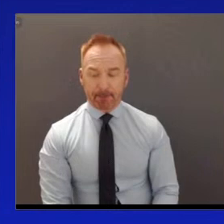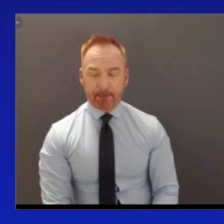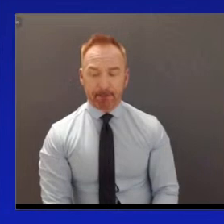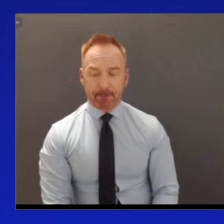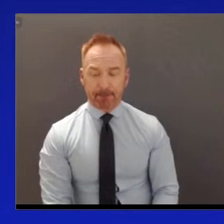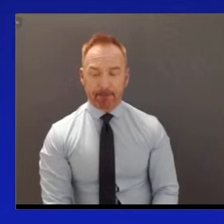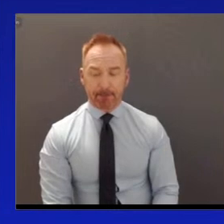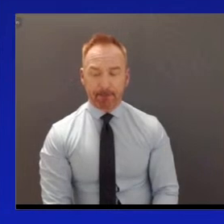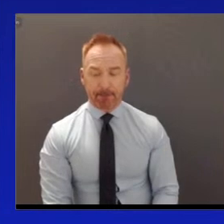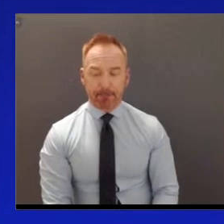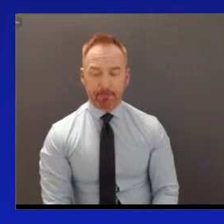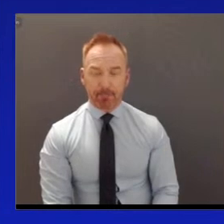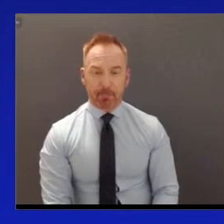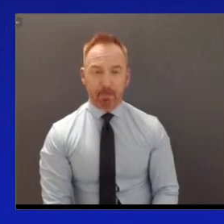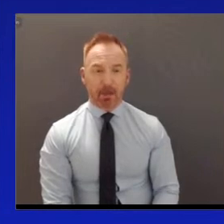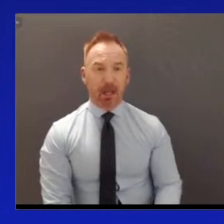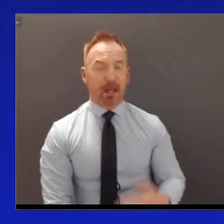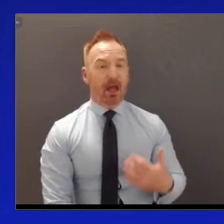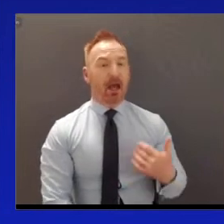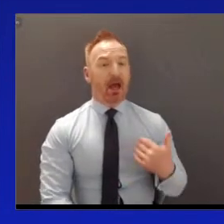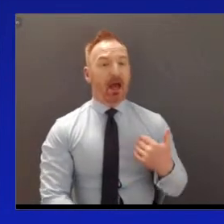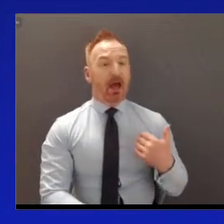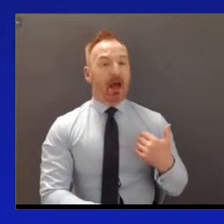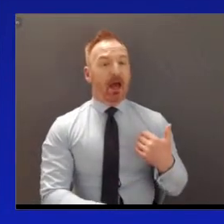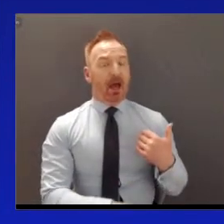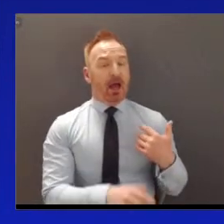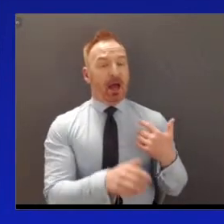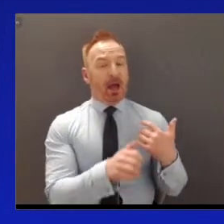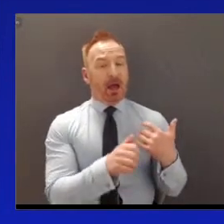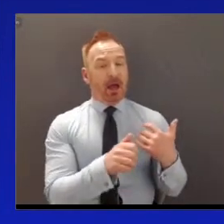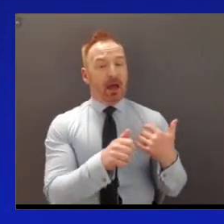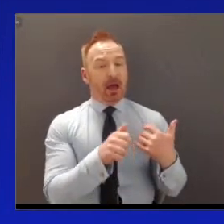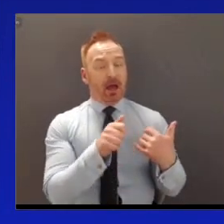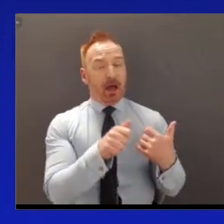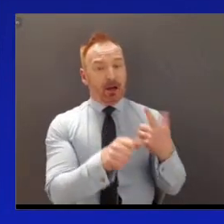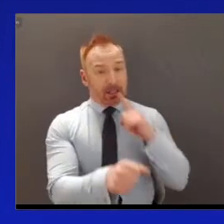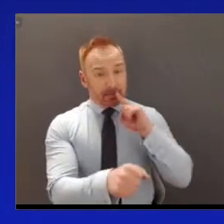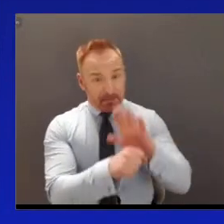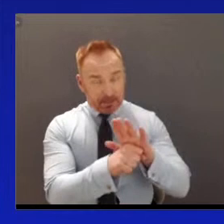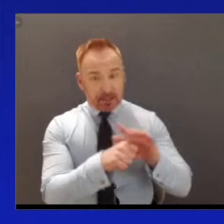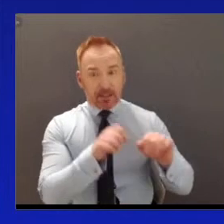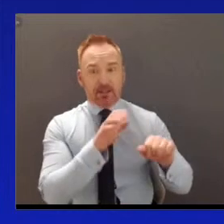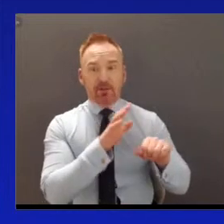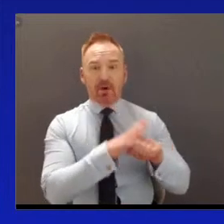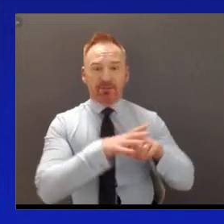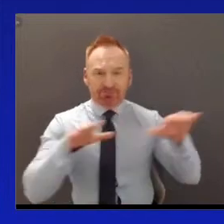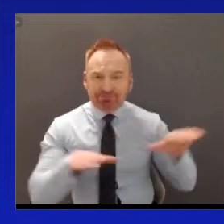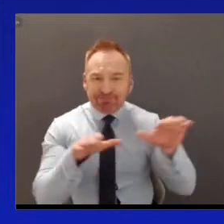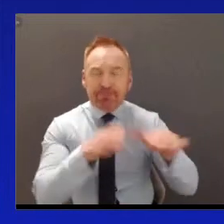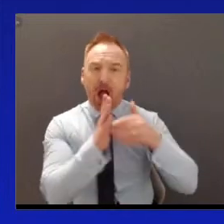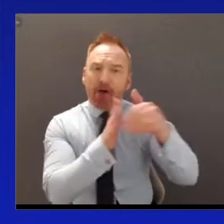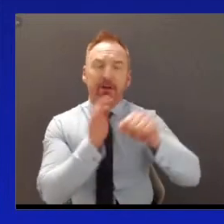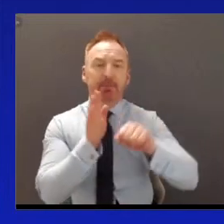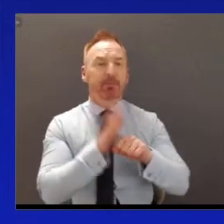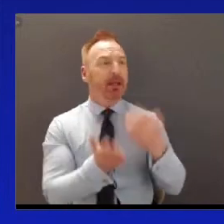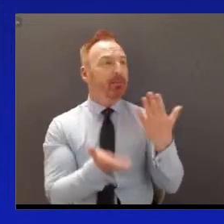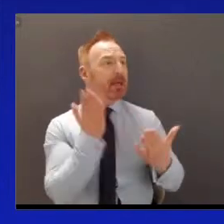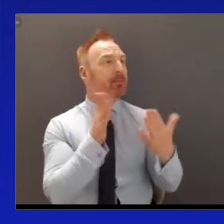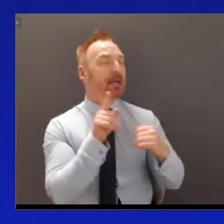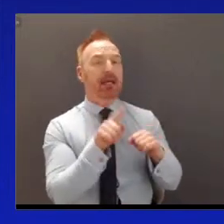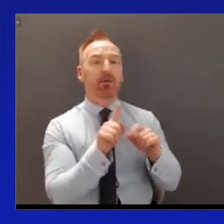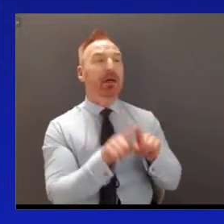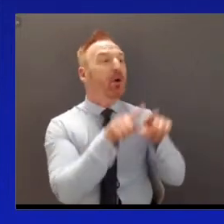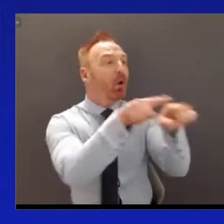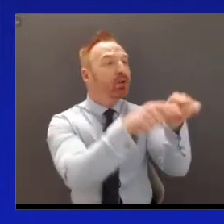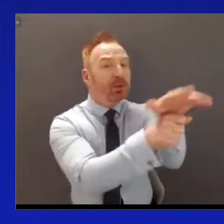rigorous. And very often, when we go into an area, we can't find a building that is appropriate and